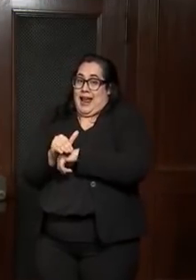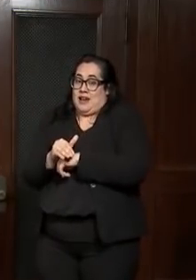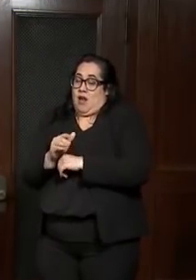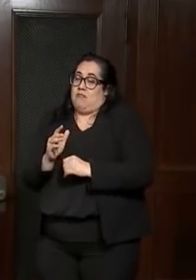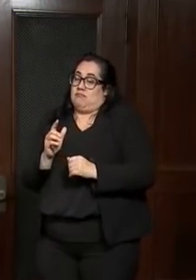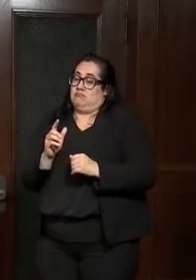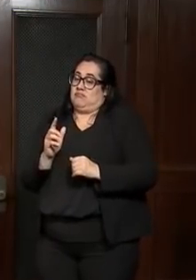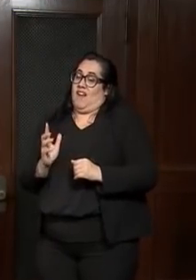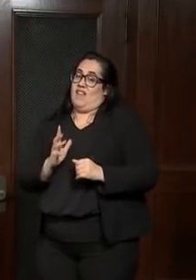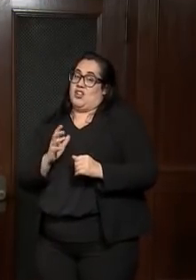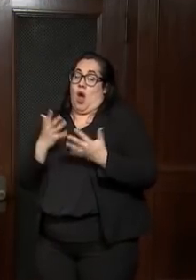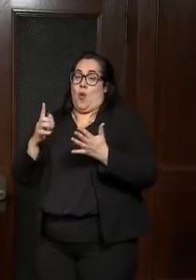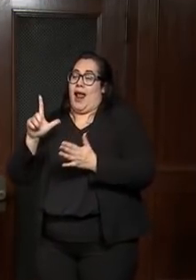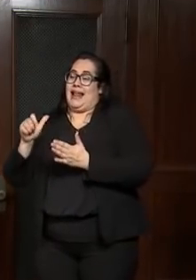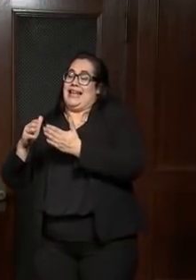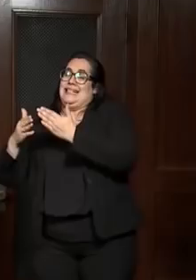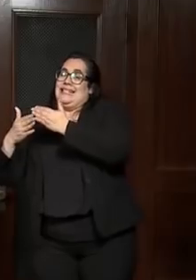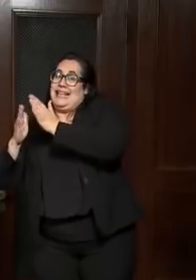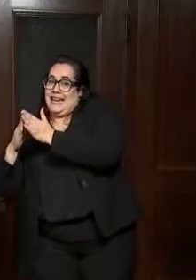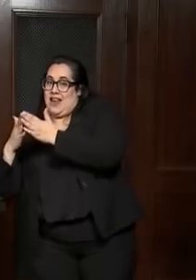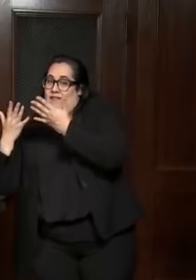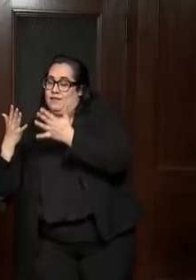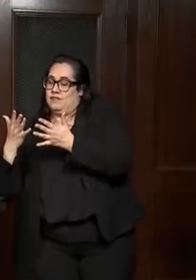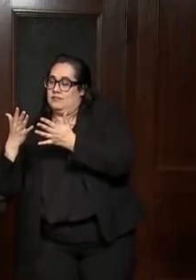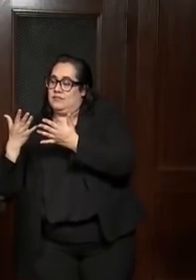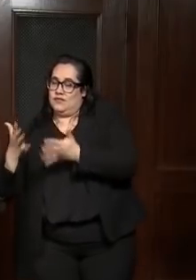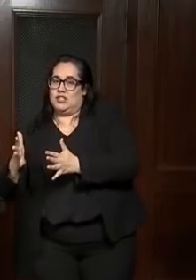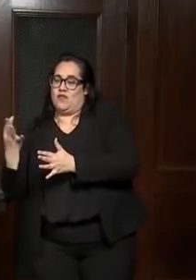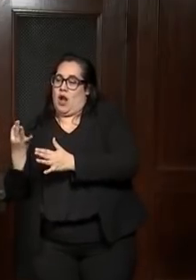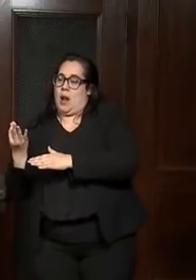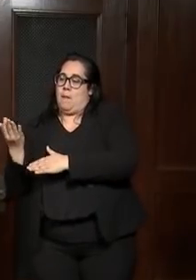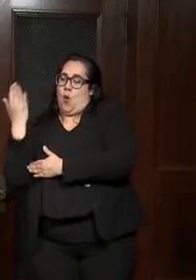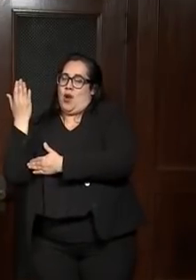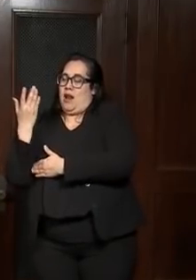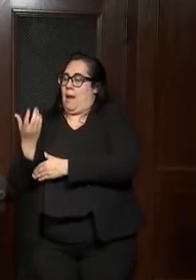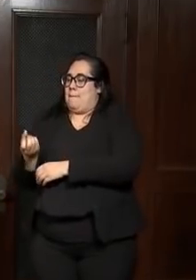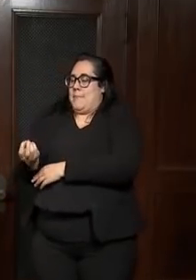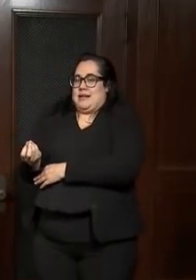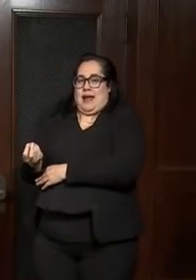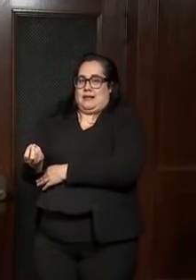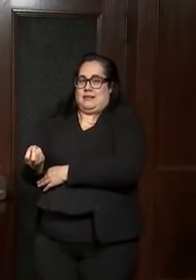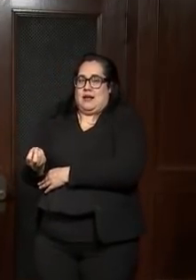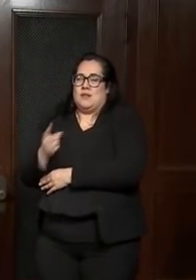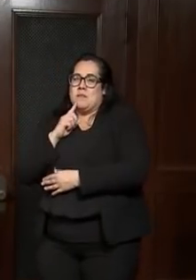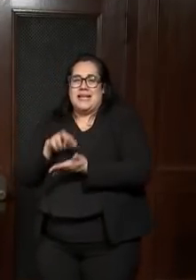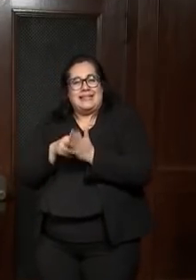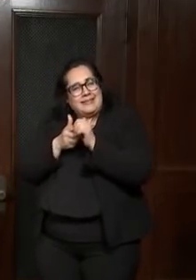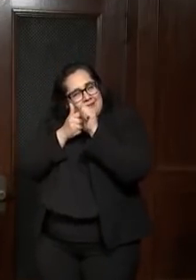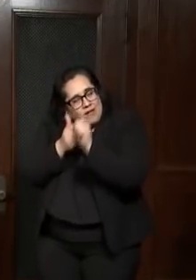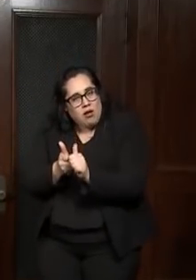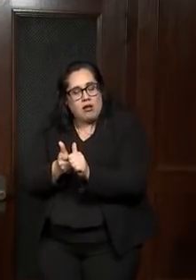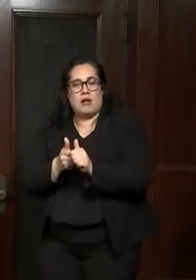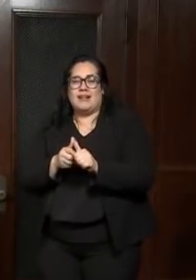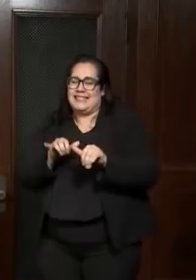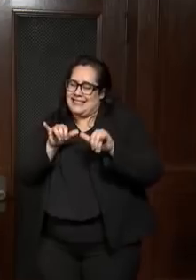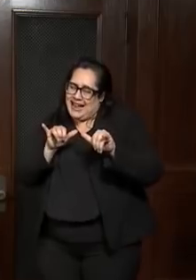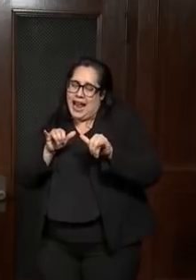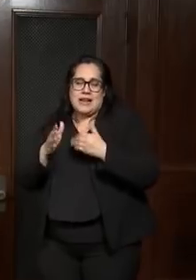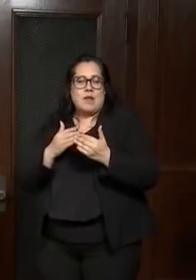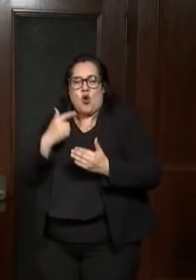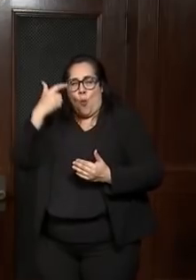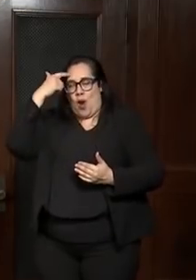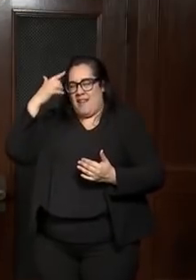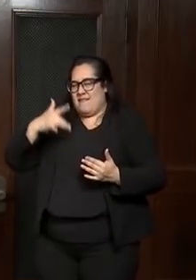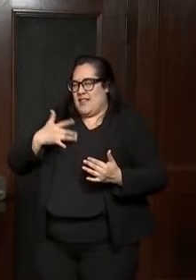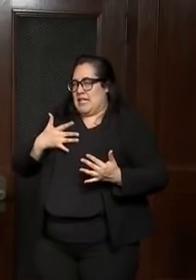officially. It's already in LA City since last Friday morning at midnight. So keep with it, stay with it, no matter what your brain